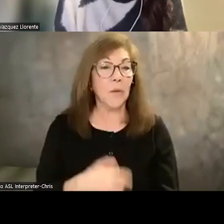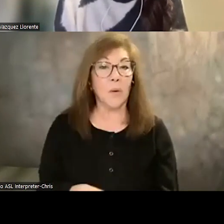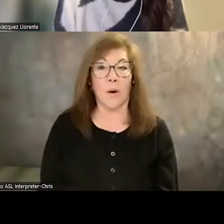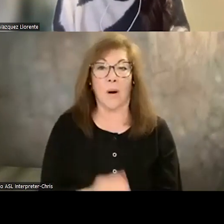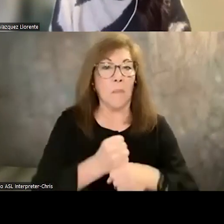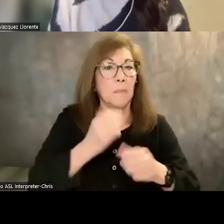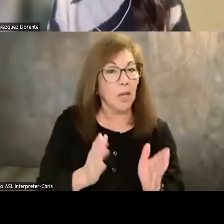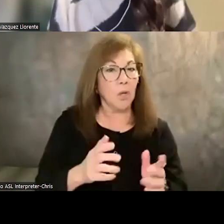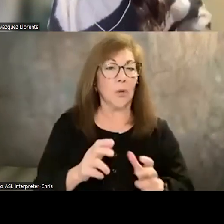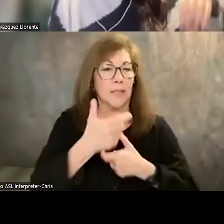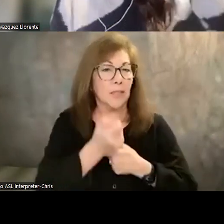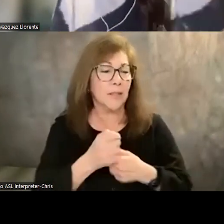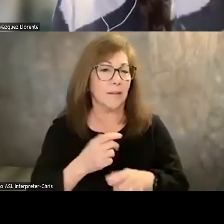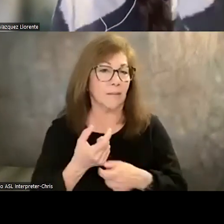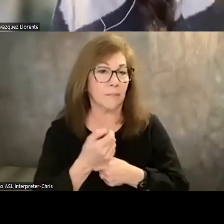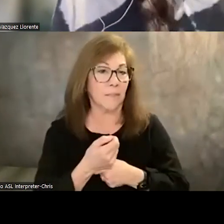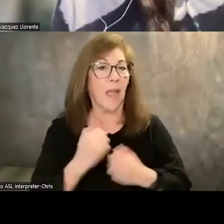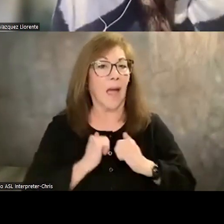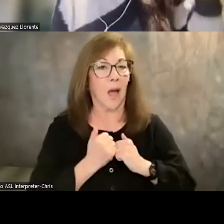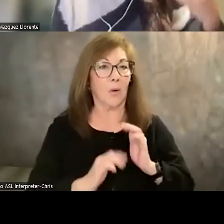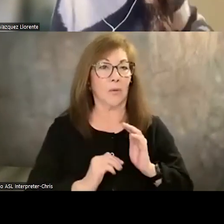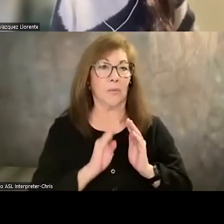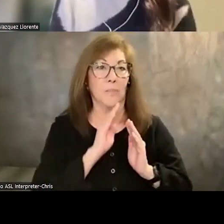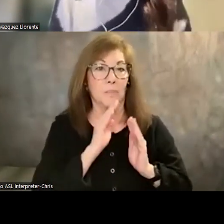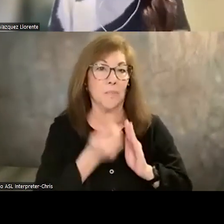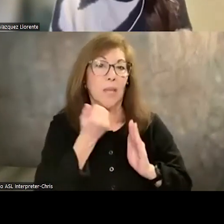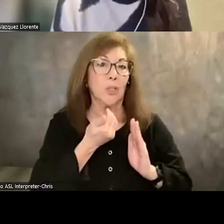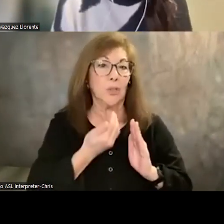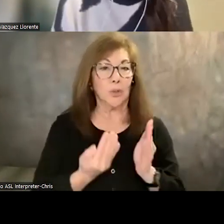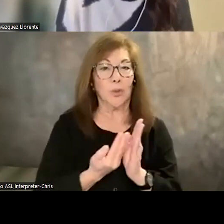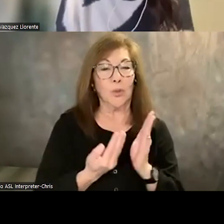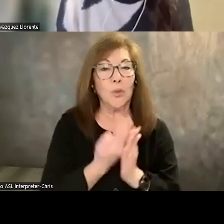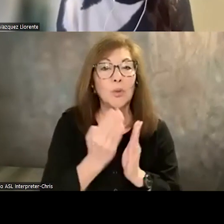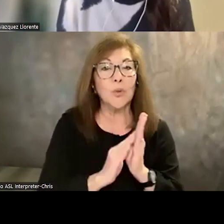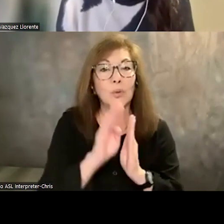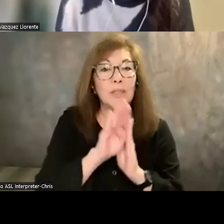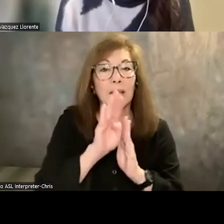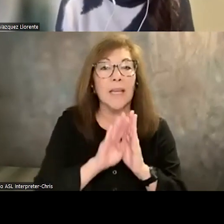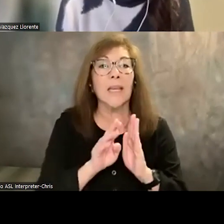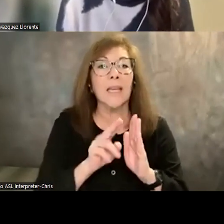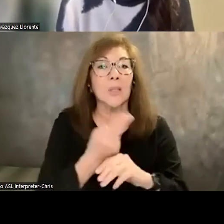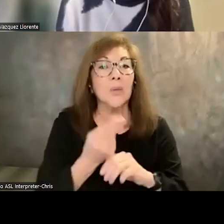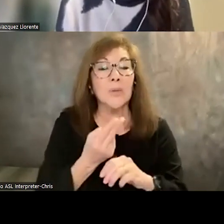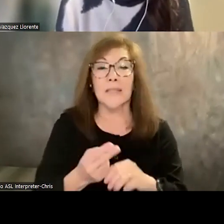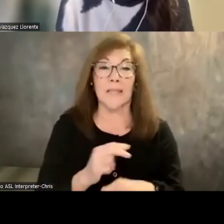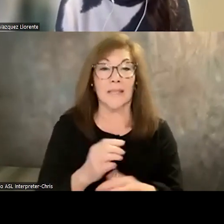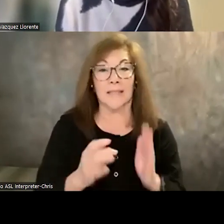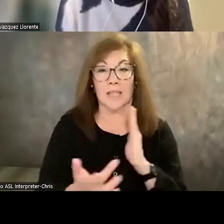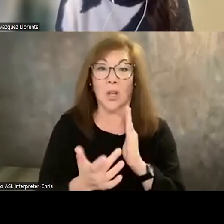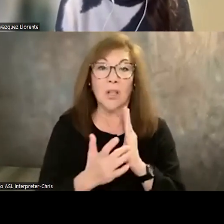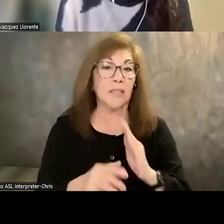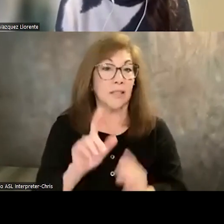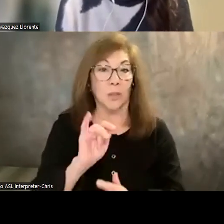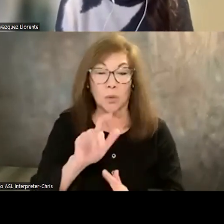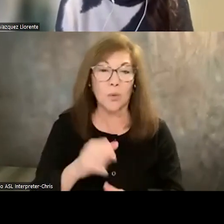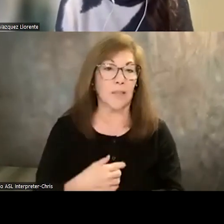who's interested in understanding how better to use this technology and these tools, if you're just generally interested and know nothing